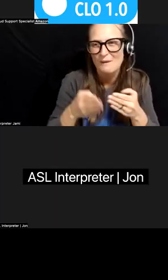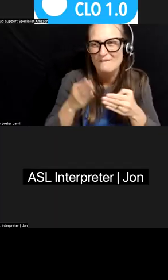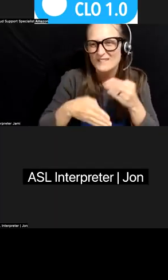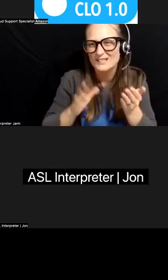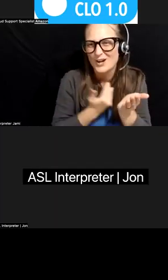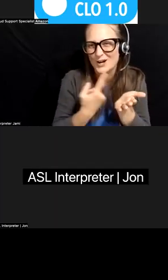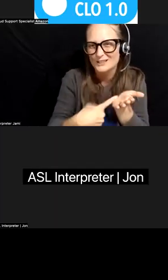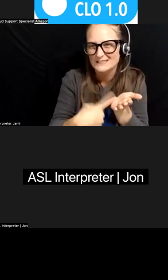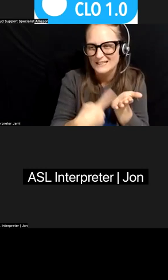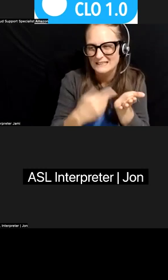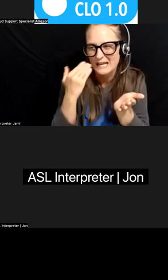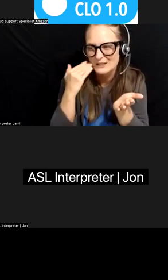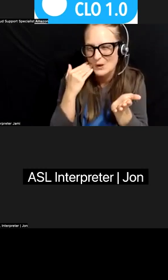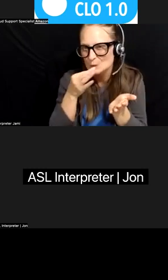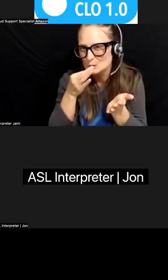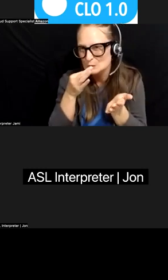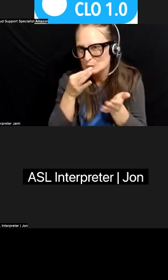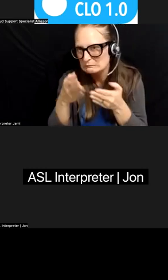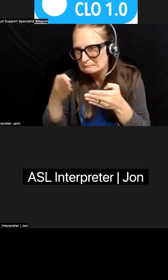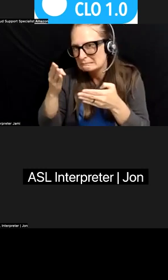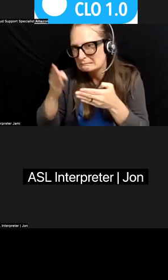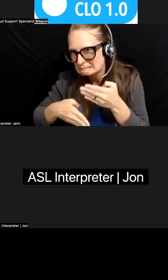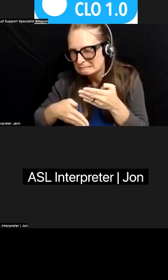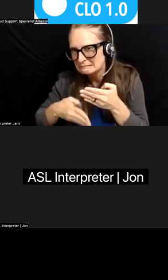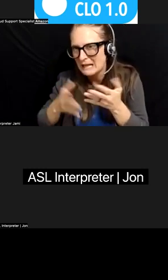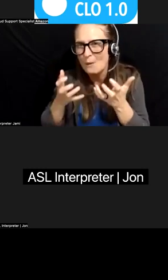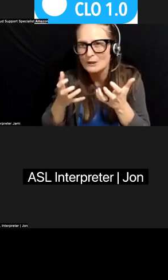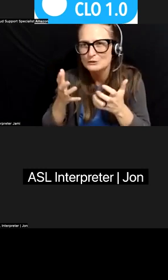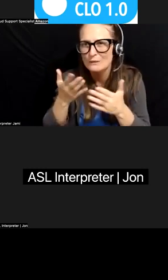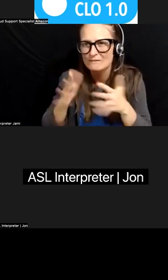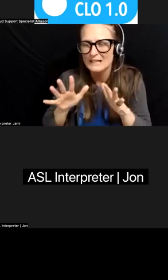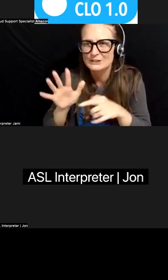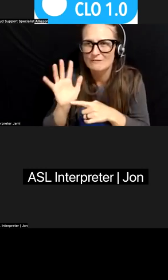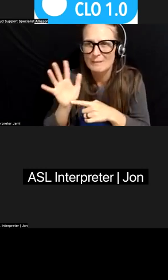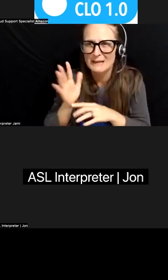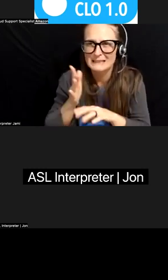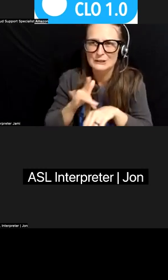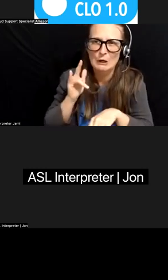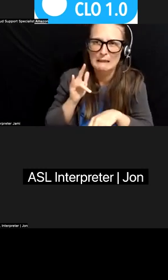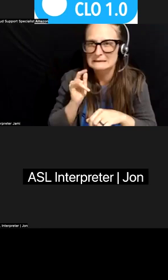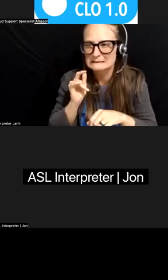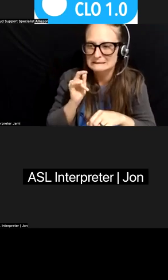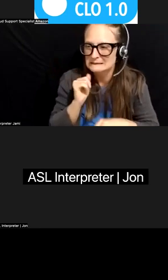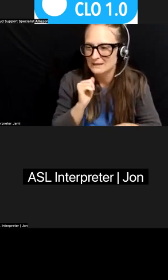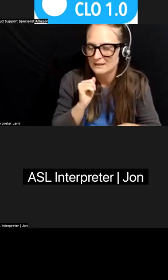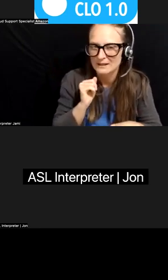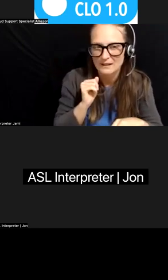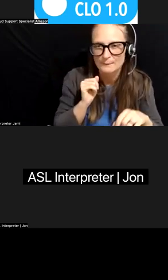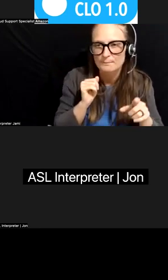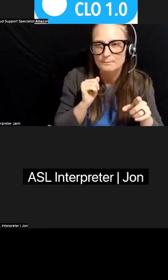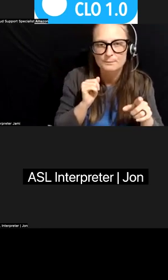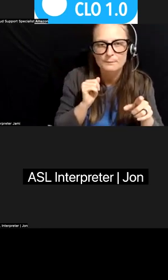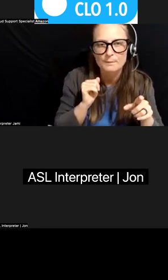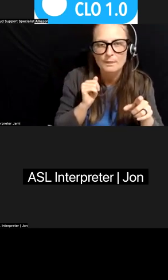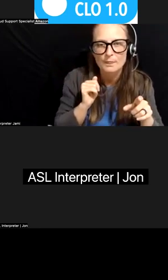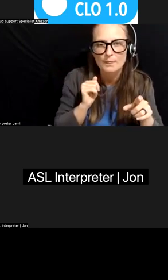we're very short on time. I wanted to finish 5 minutes earlier, so let's just. And then all of this I just did,